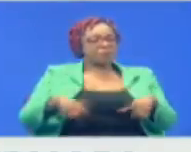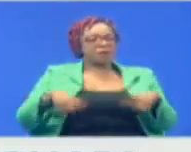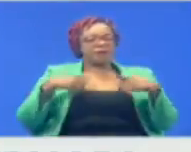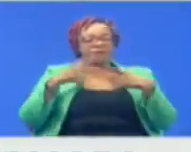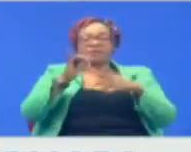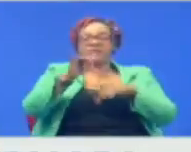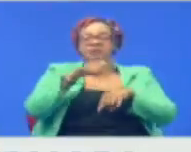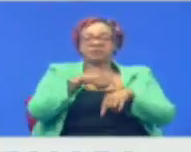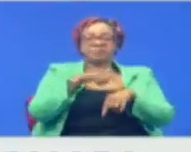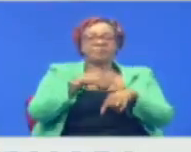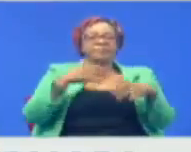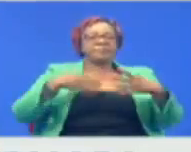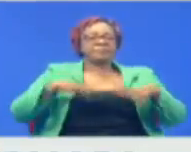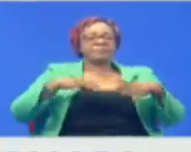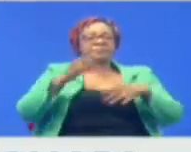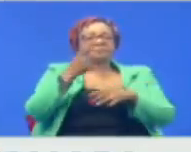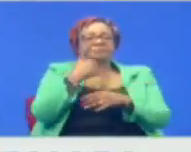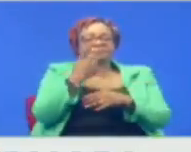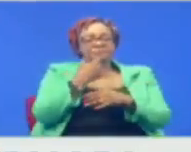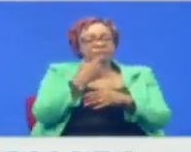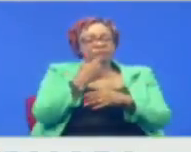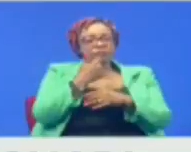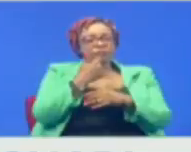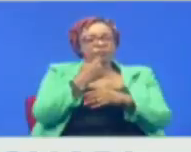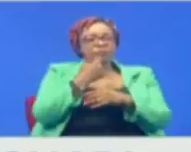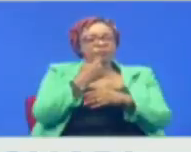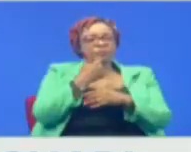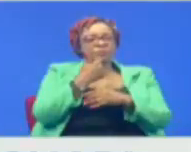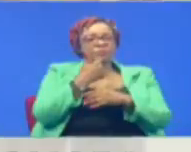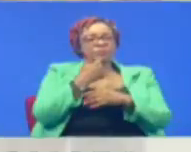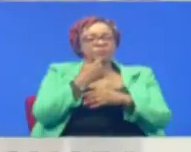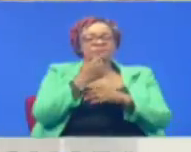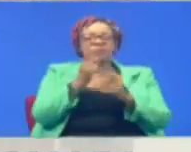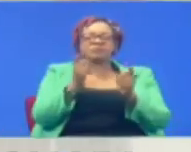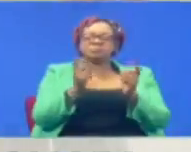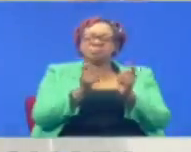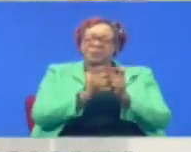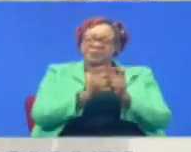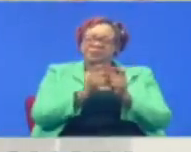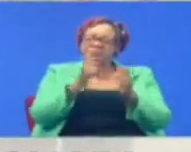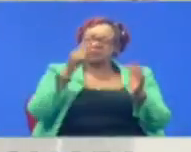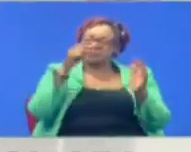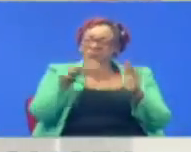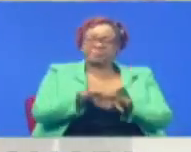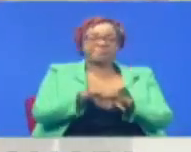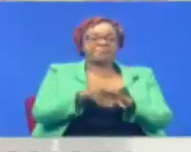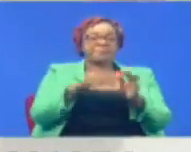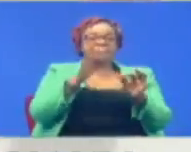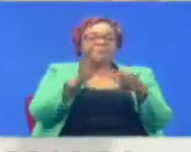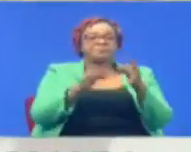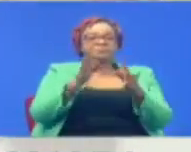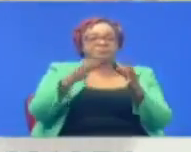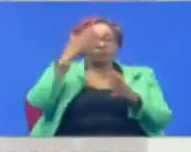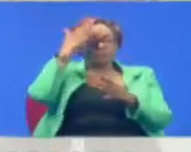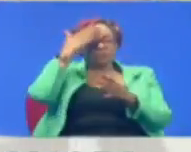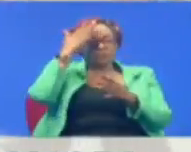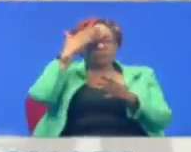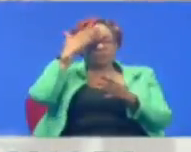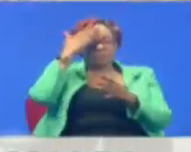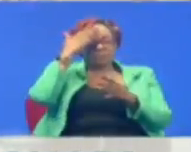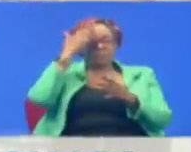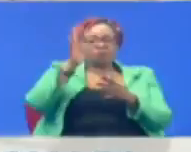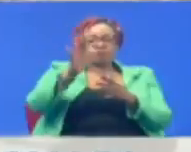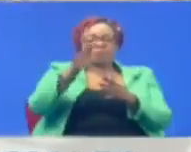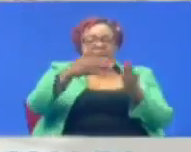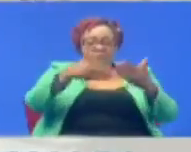moment, are people that are in so much pain. So you, if you know your lines, if you draw your lines and know